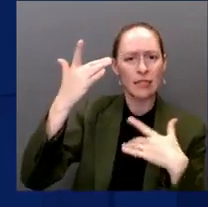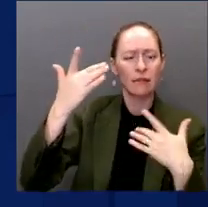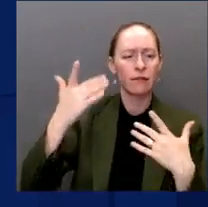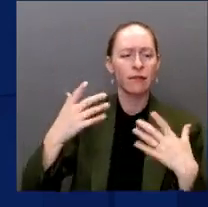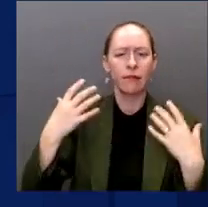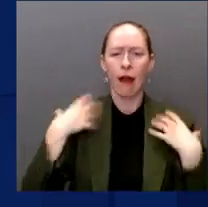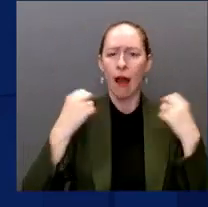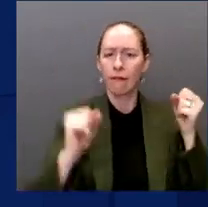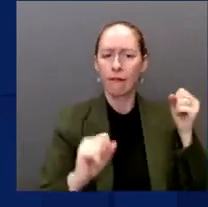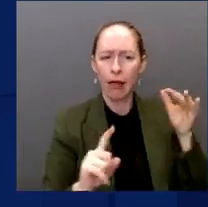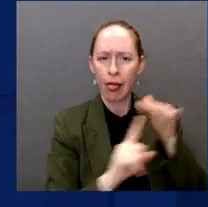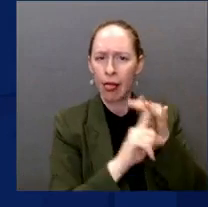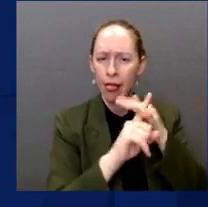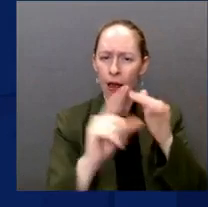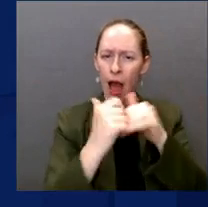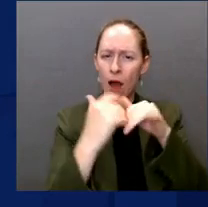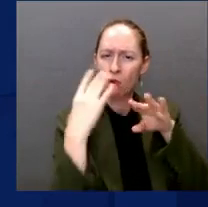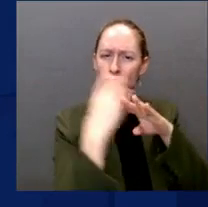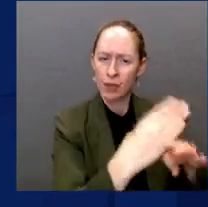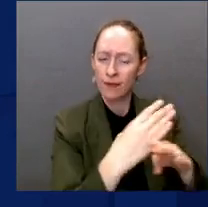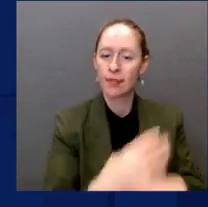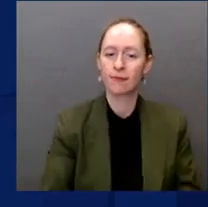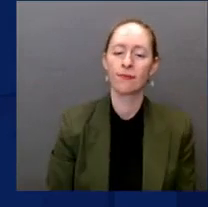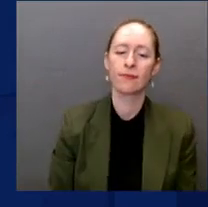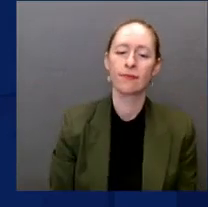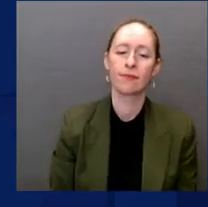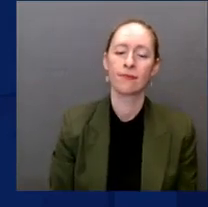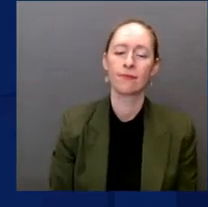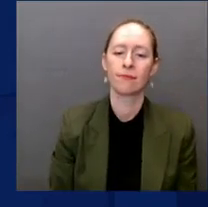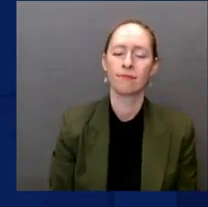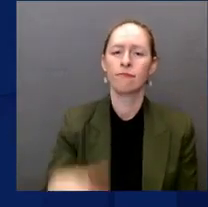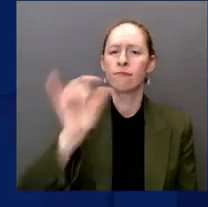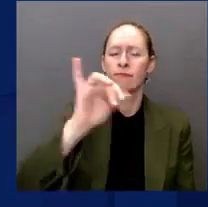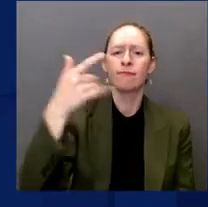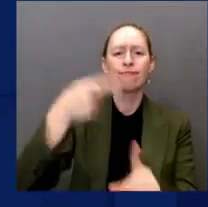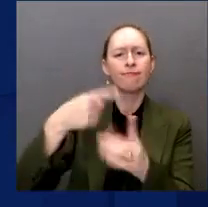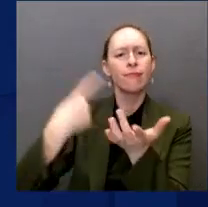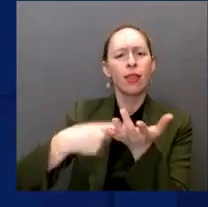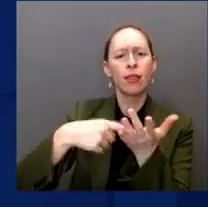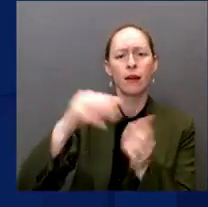meals that are crafted to prevent or to treat diet-related diseases.